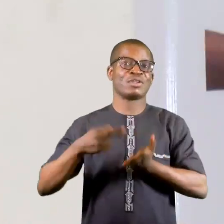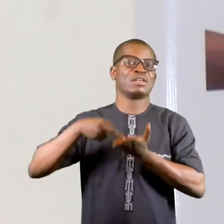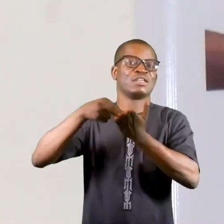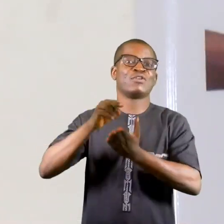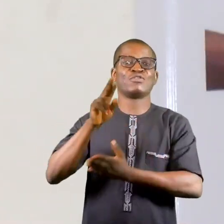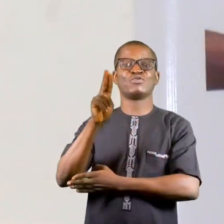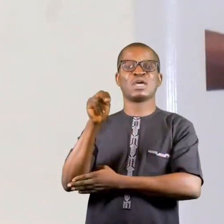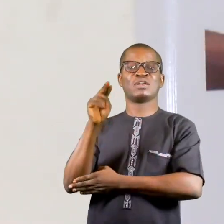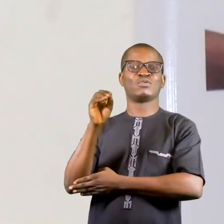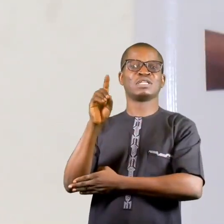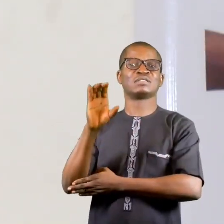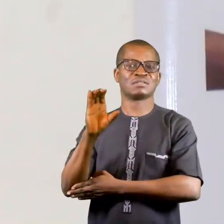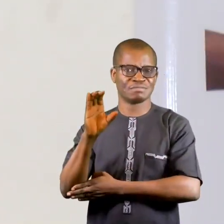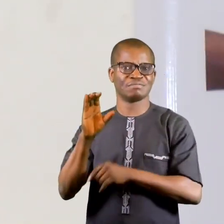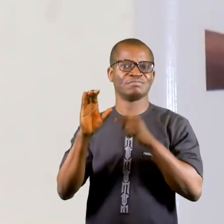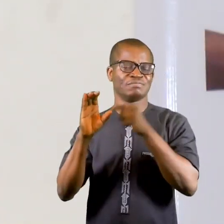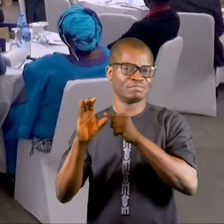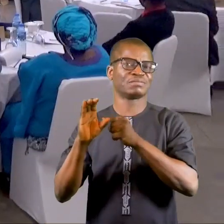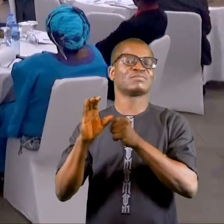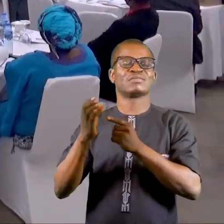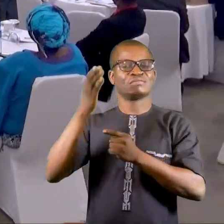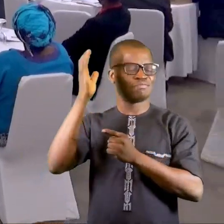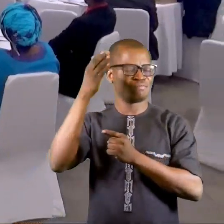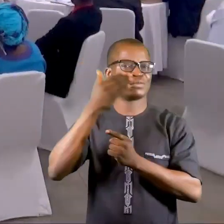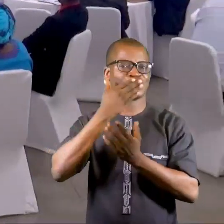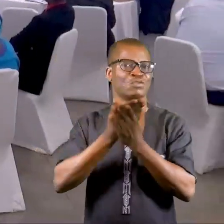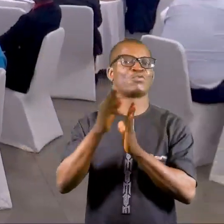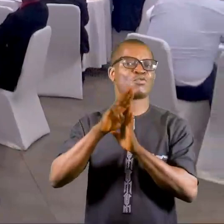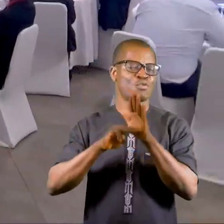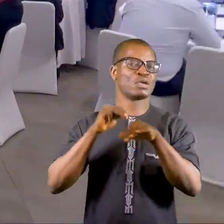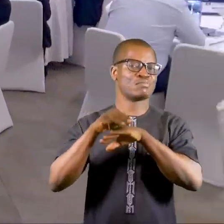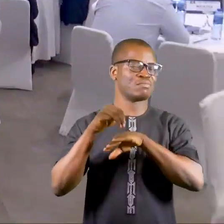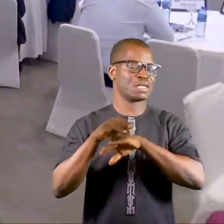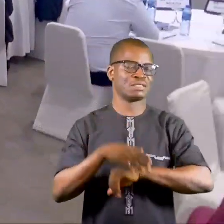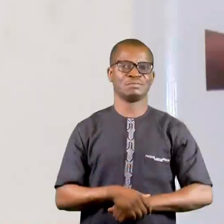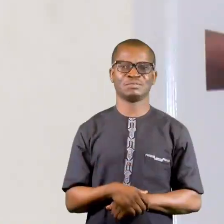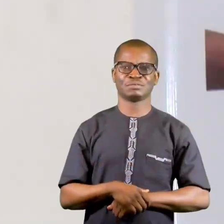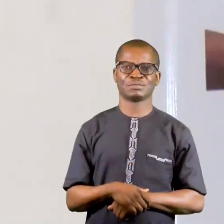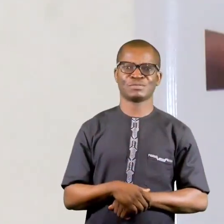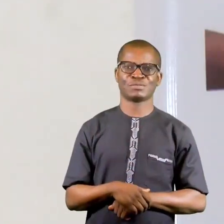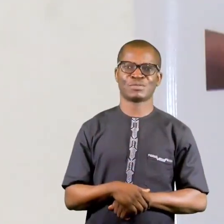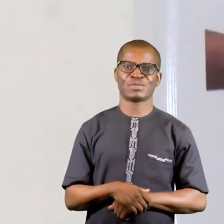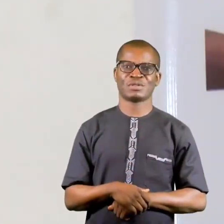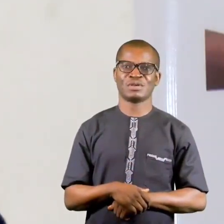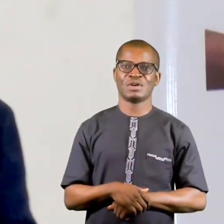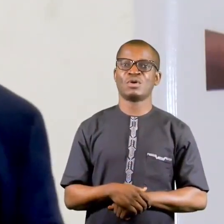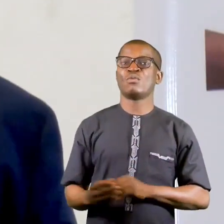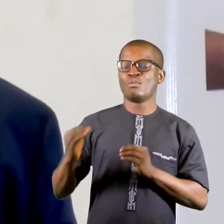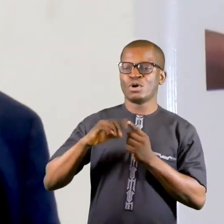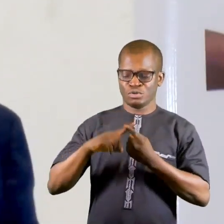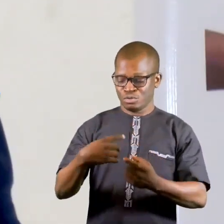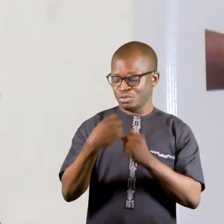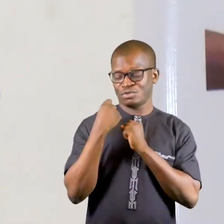Deputy Country Representative of the UNODC, Danilo Campisi, delivered a goodwill message. This meeting seeks